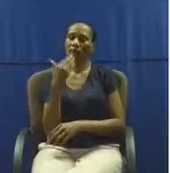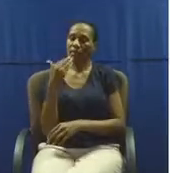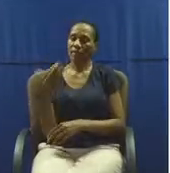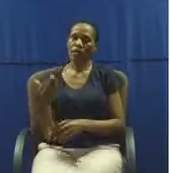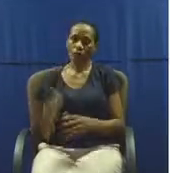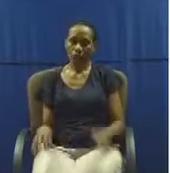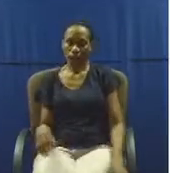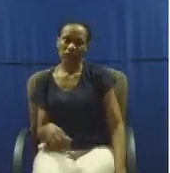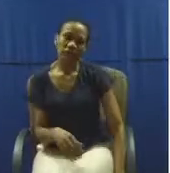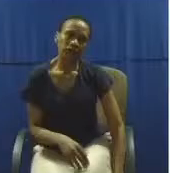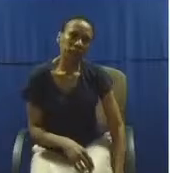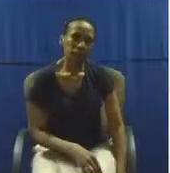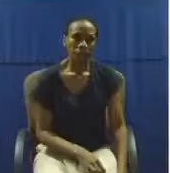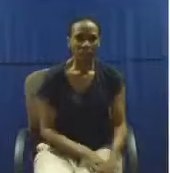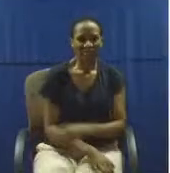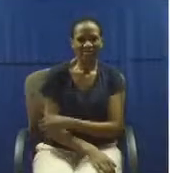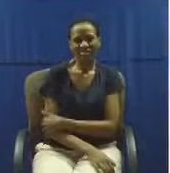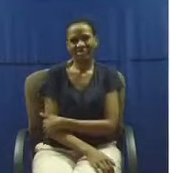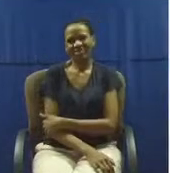much.